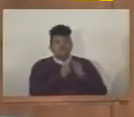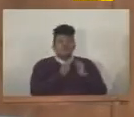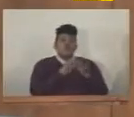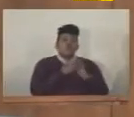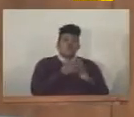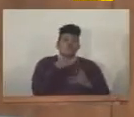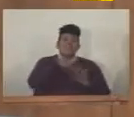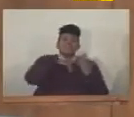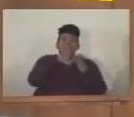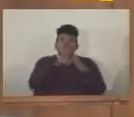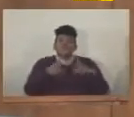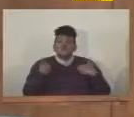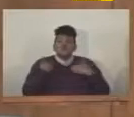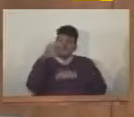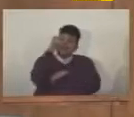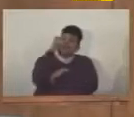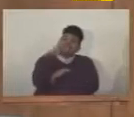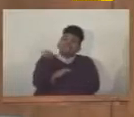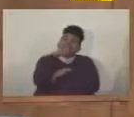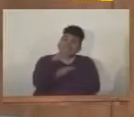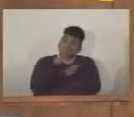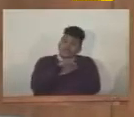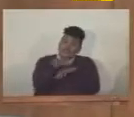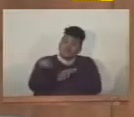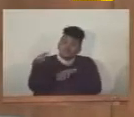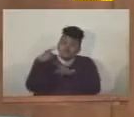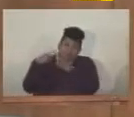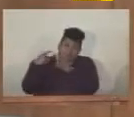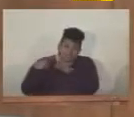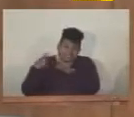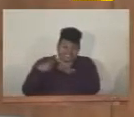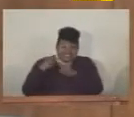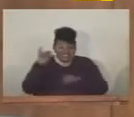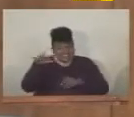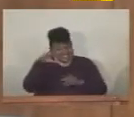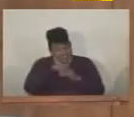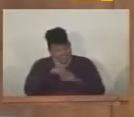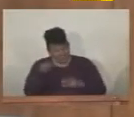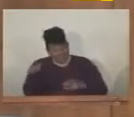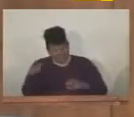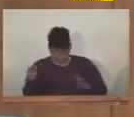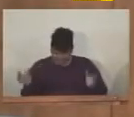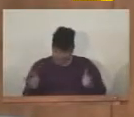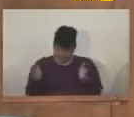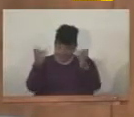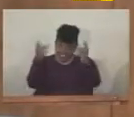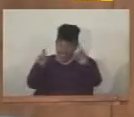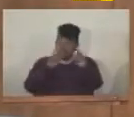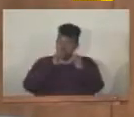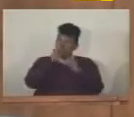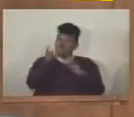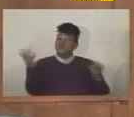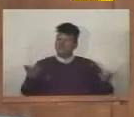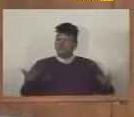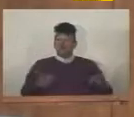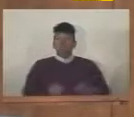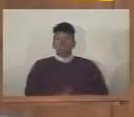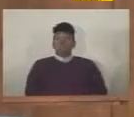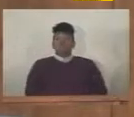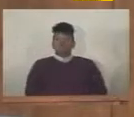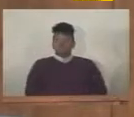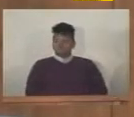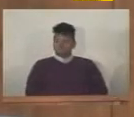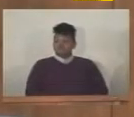standards. We cannot fight high-tech criminals with pickaxe. We cannot fight high-tech criminals